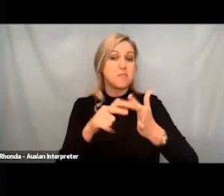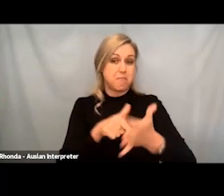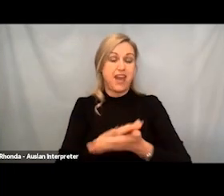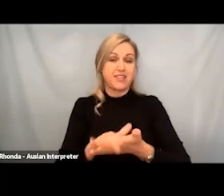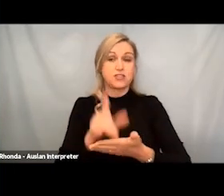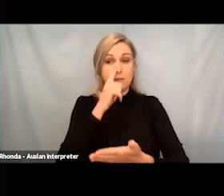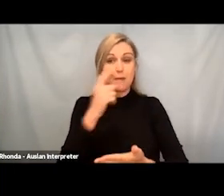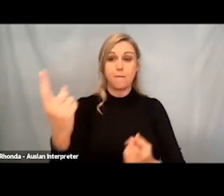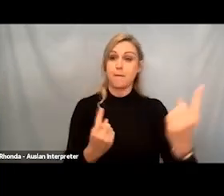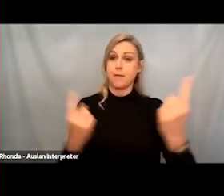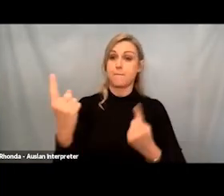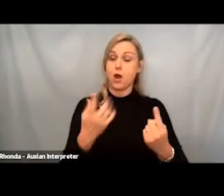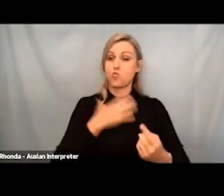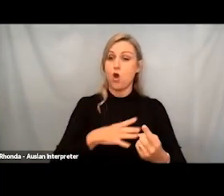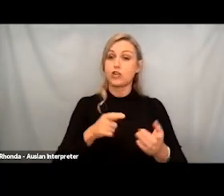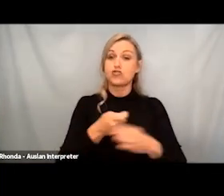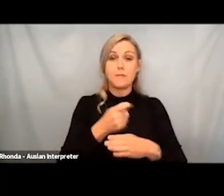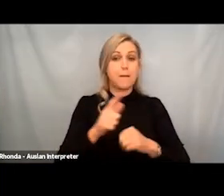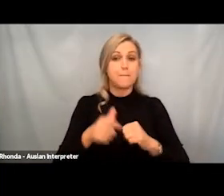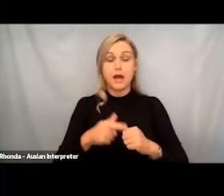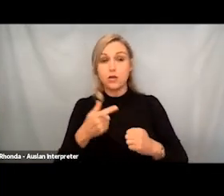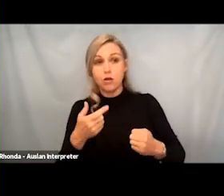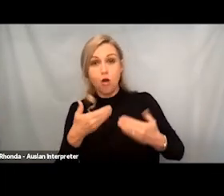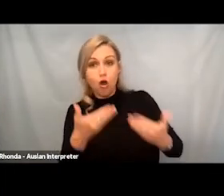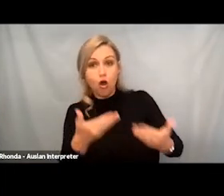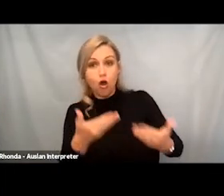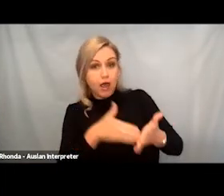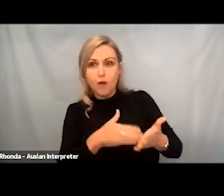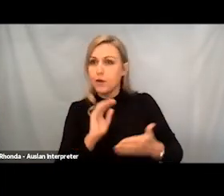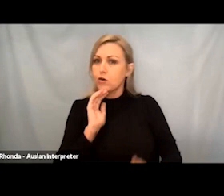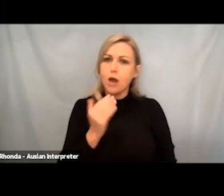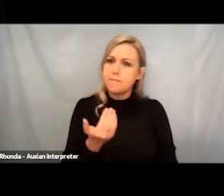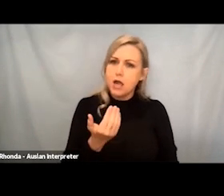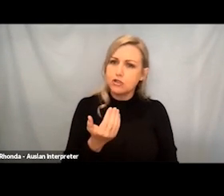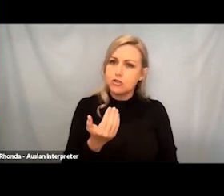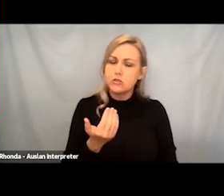forward for treatment. We don't have very much to offer them, unfortunately. So really the